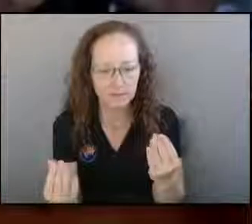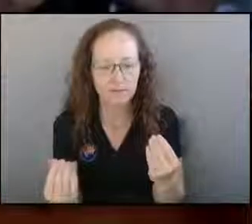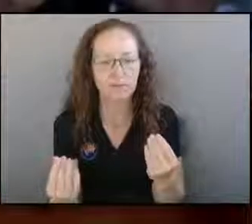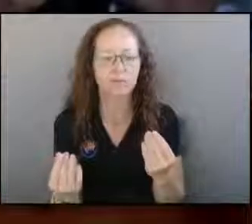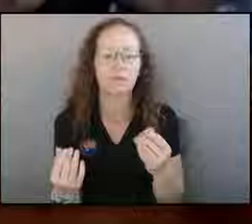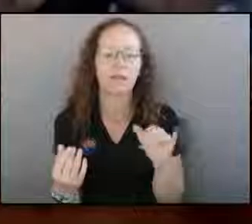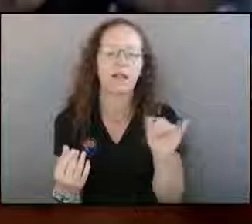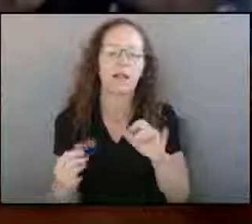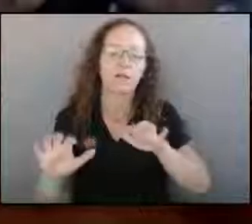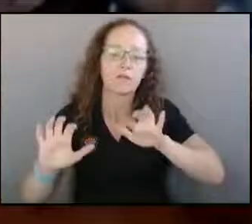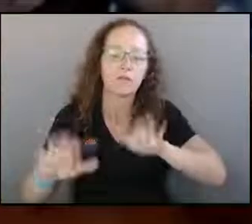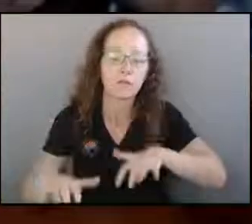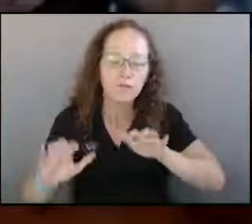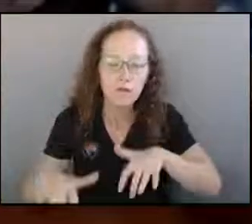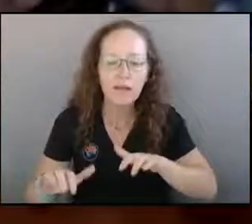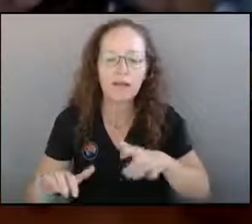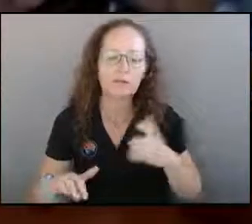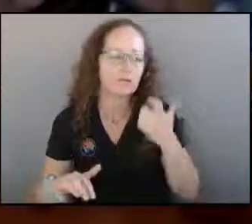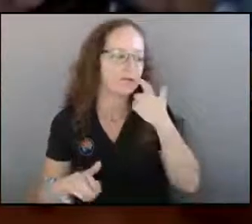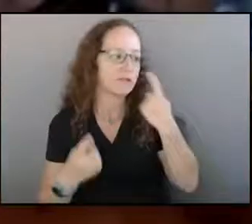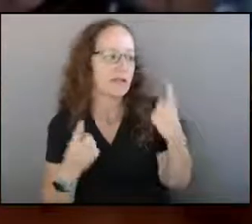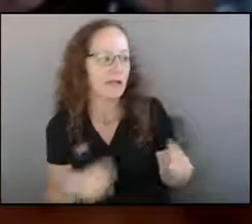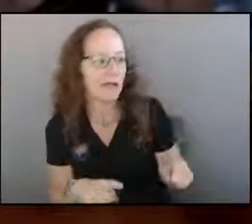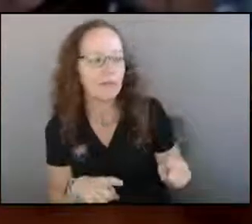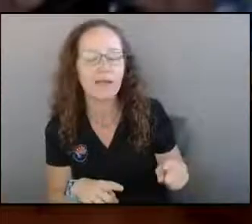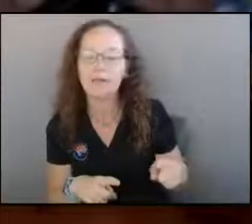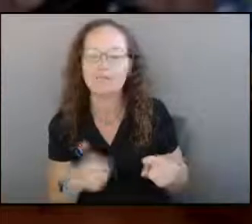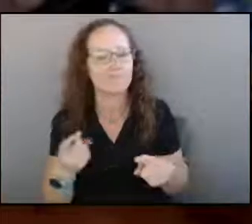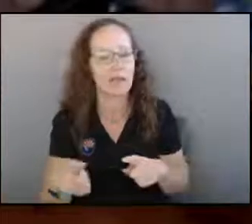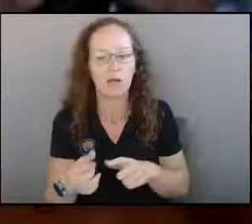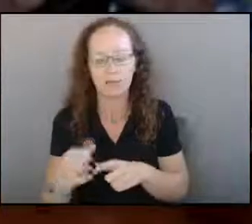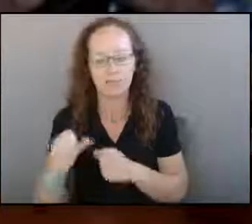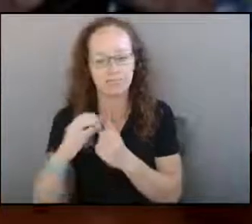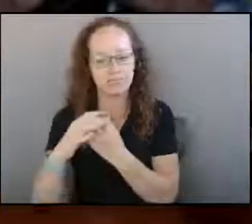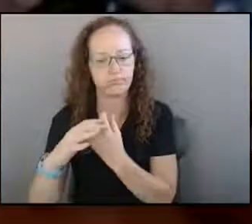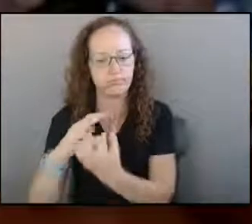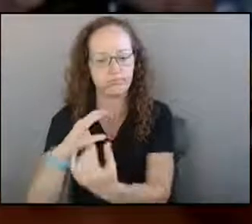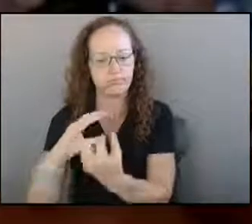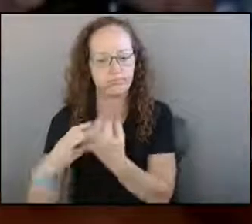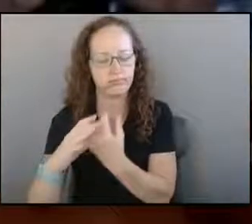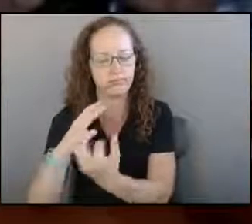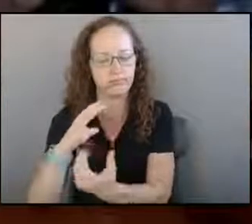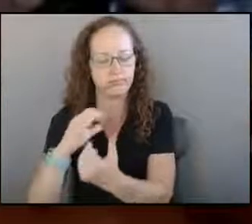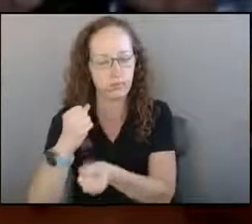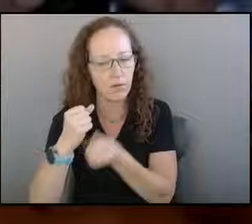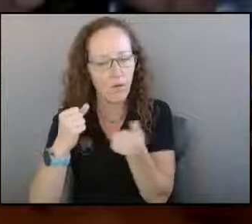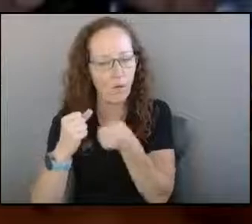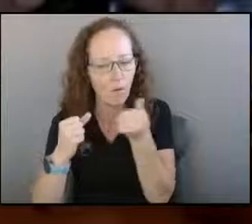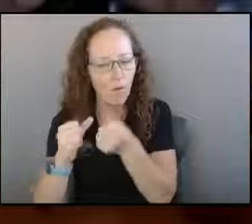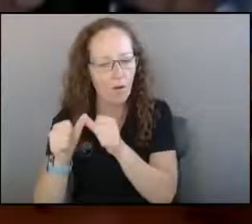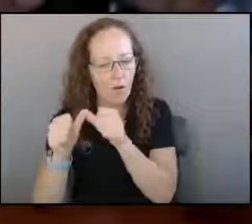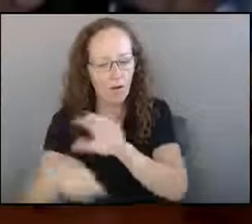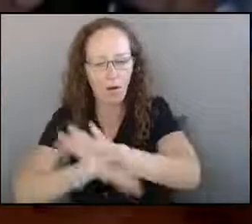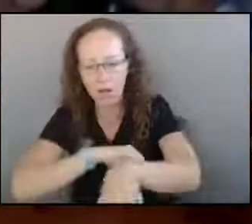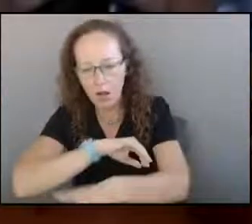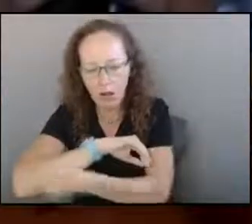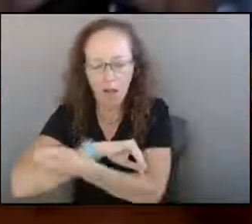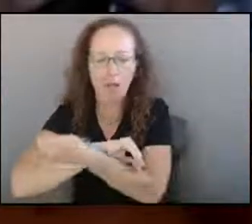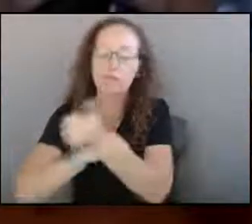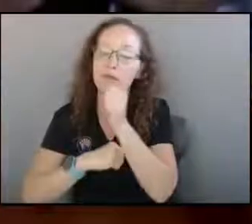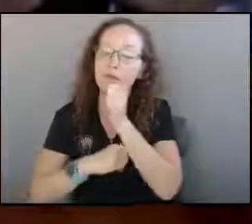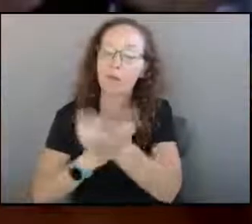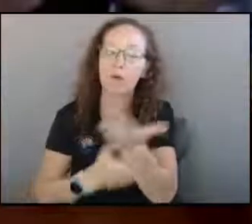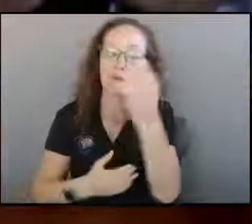moist nights. So they hold the fire through the night and then rekindle the next day when the sun gets on them and the fine dead fuels dry back